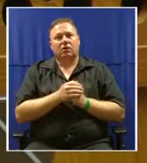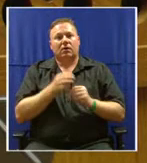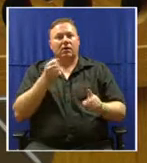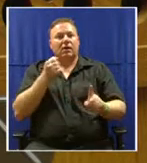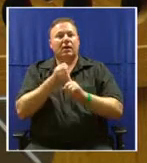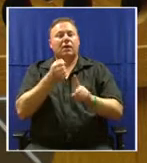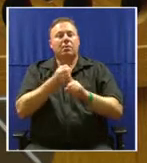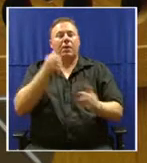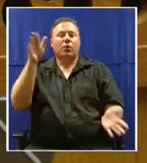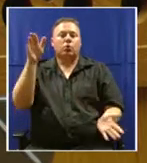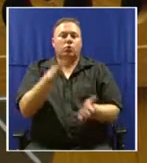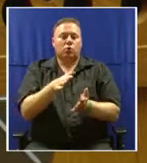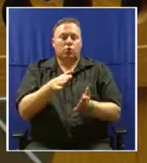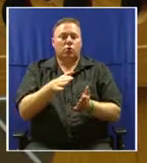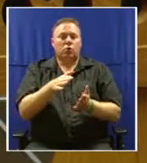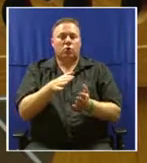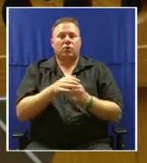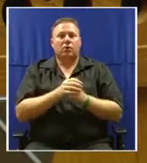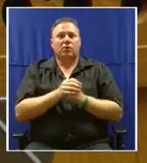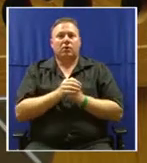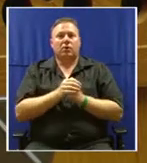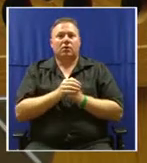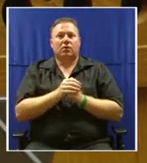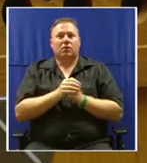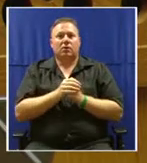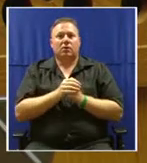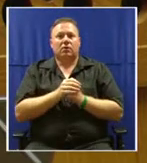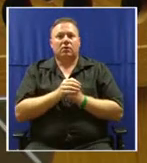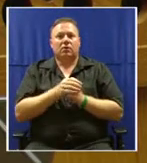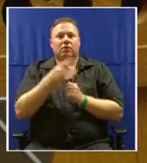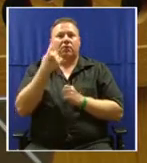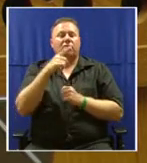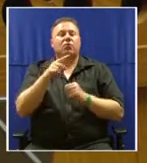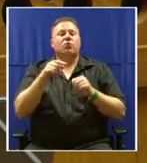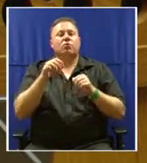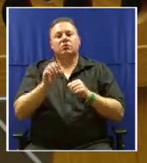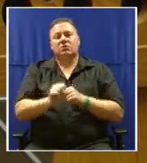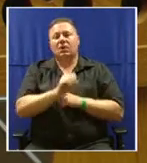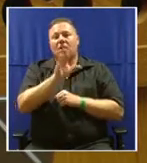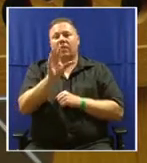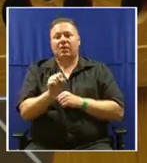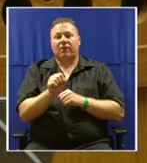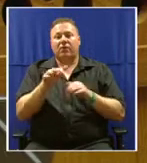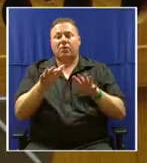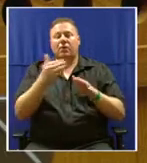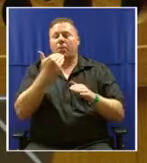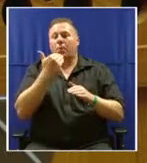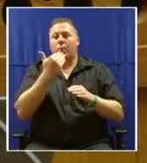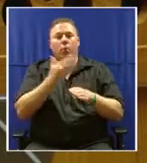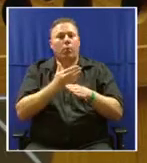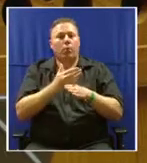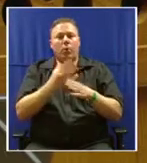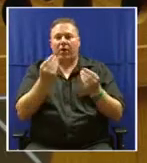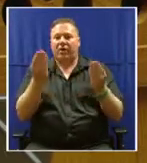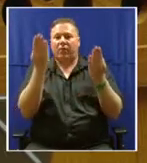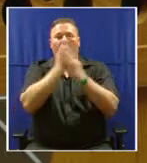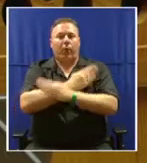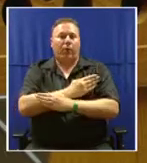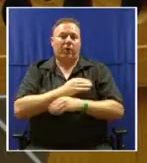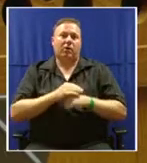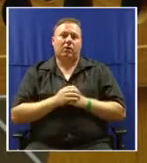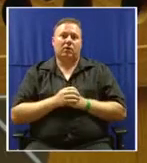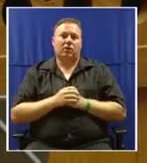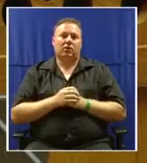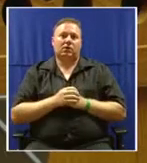impact on the livelihoods of poor South Africans who are out of work. We've also decided